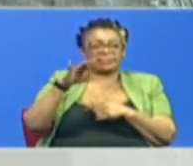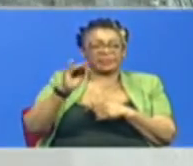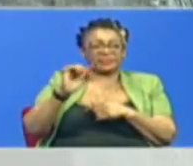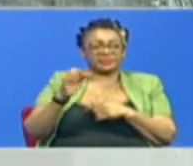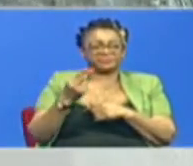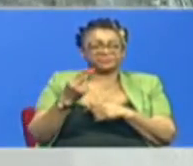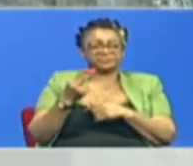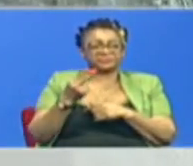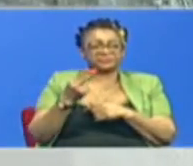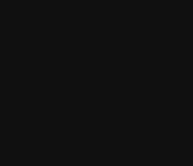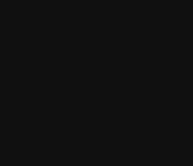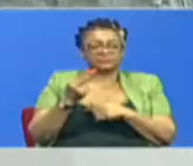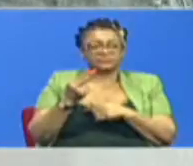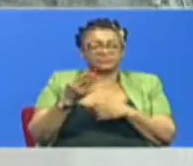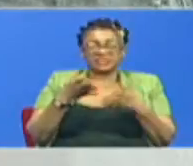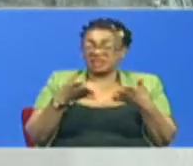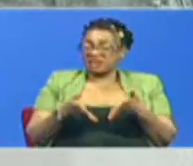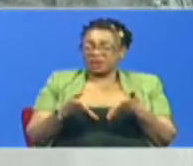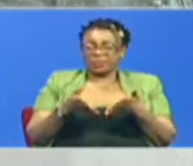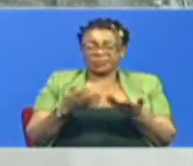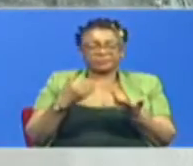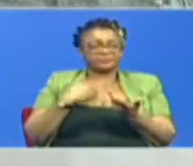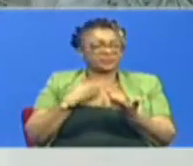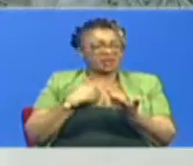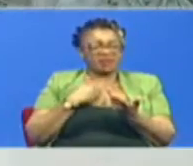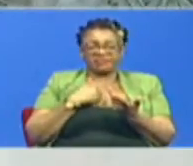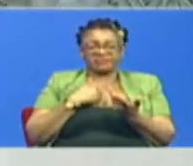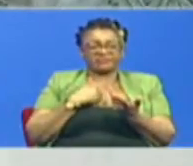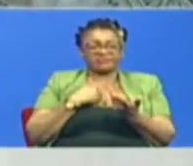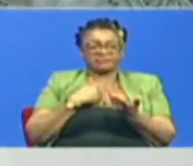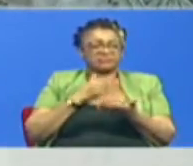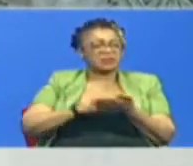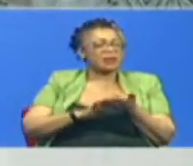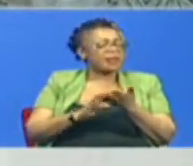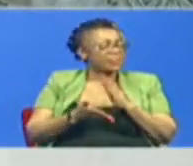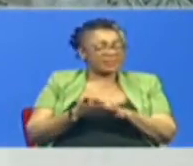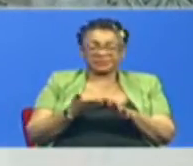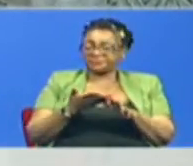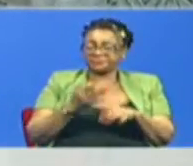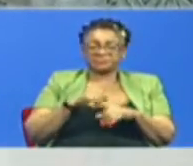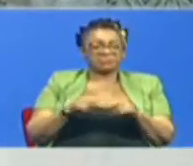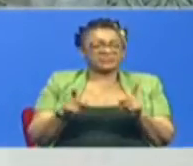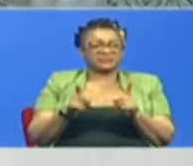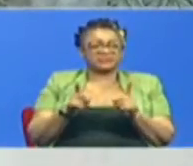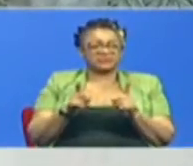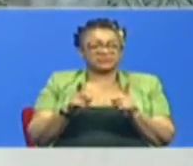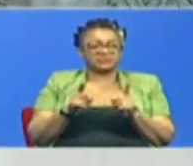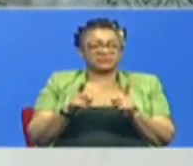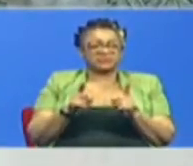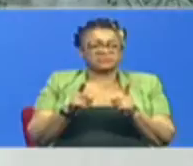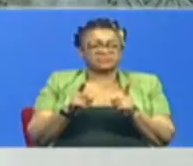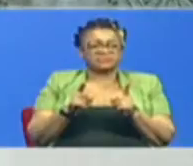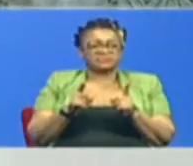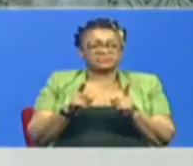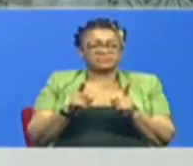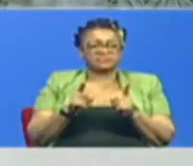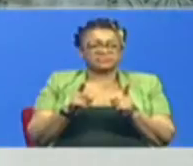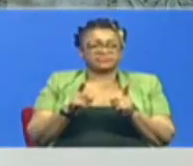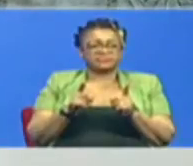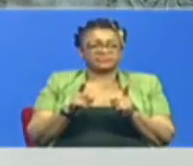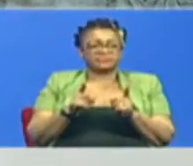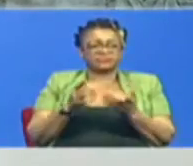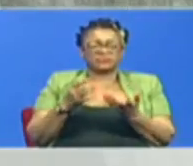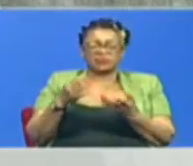ile uwezo wa hiyo. Hatuna ile uwezo yote ila kusimamia hiyo gharama. Kuna ile bili